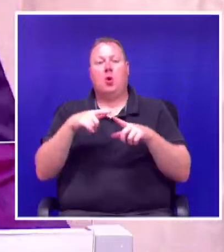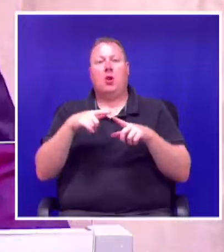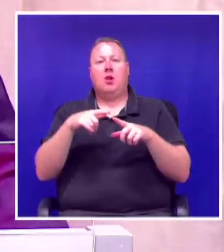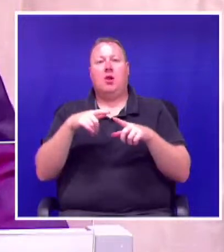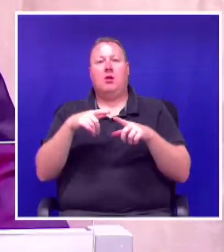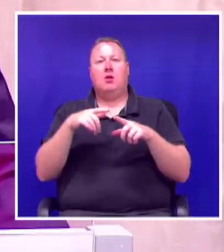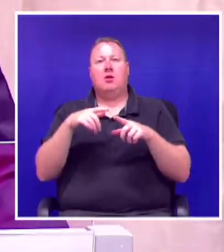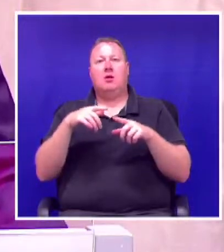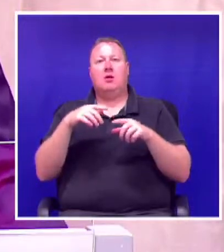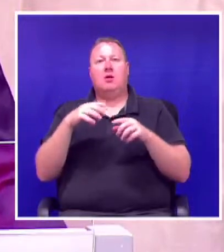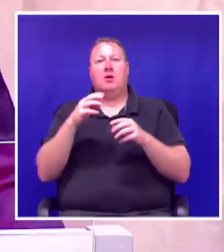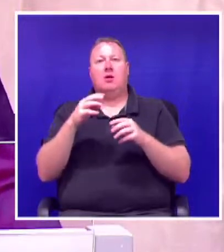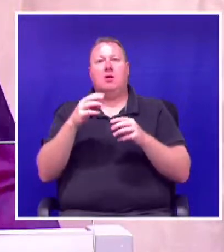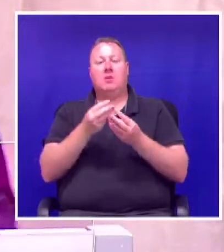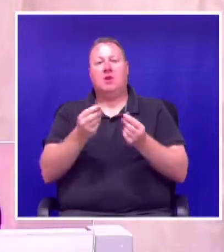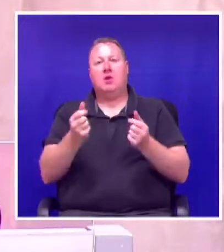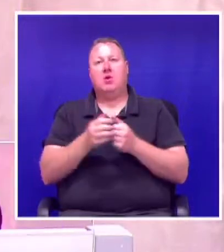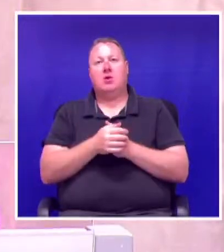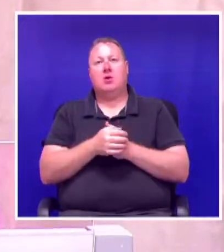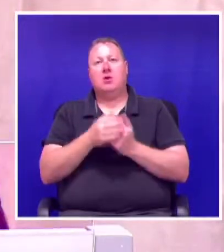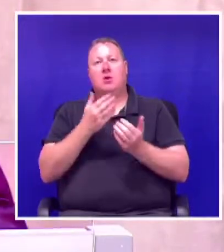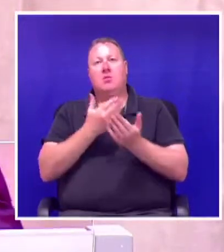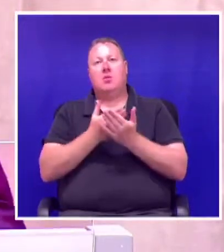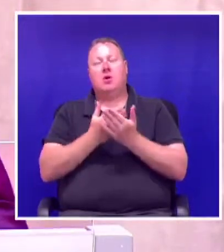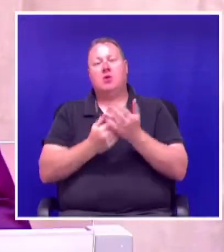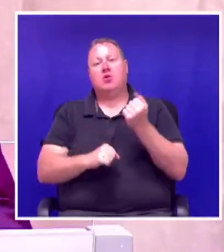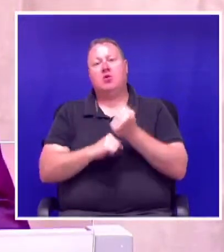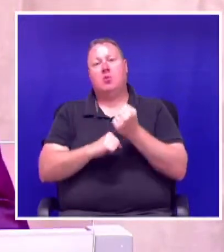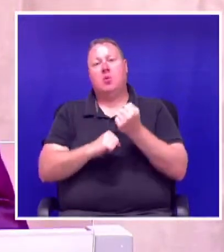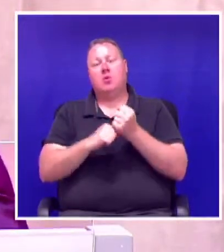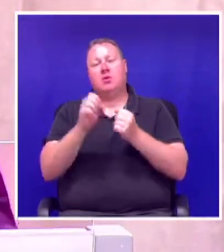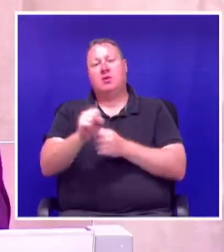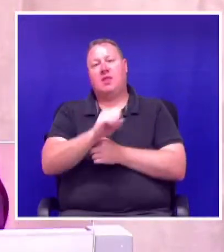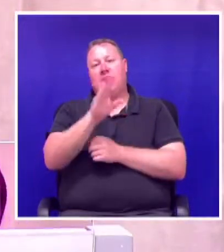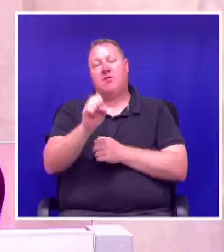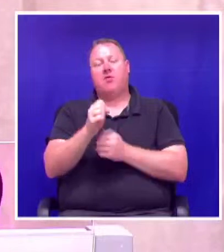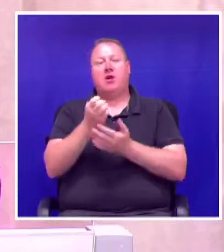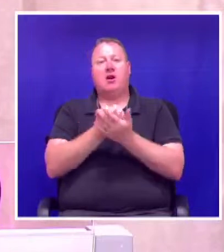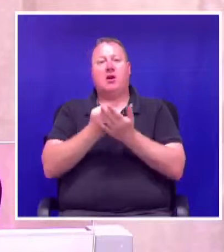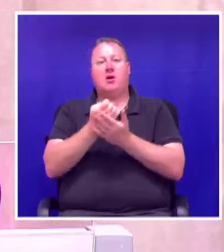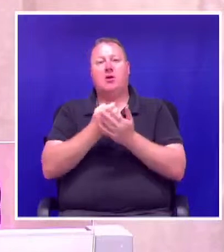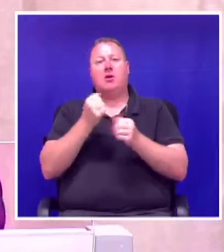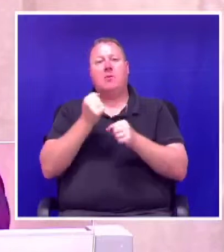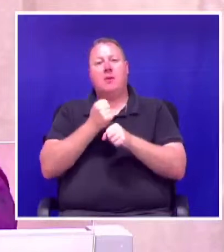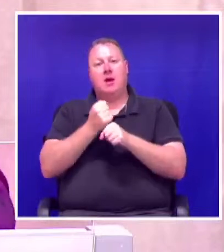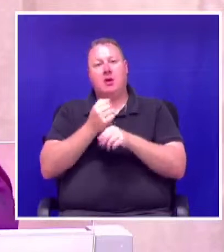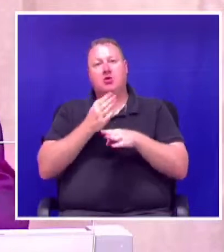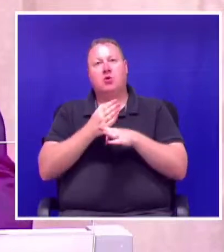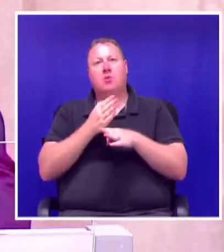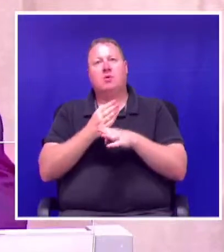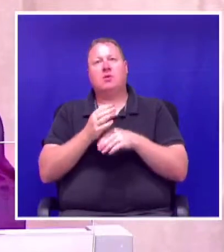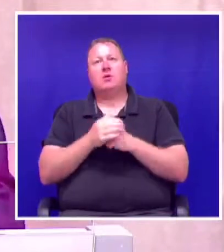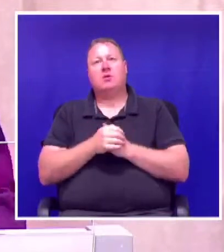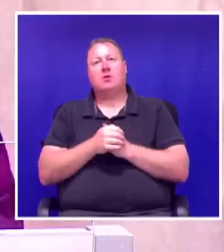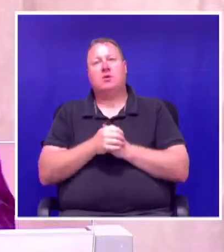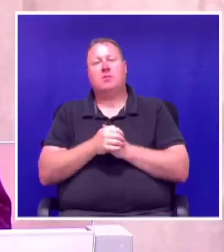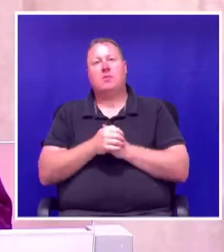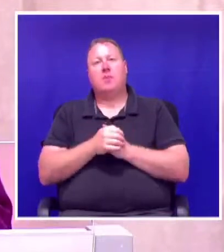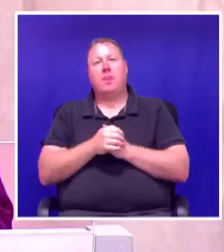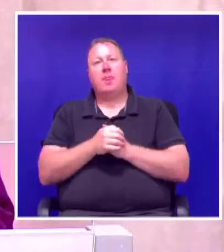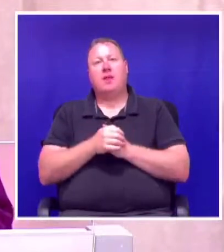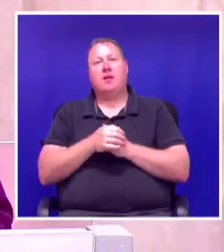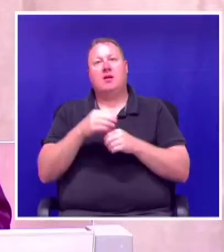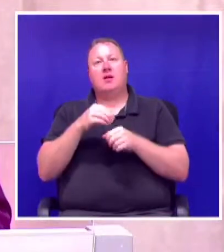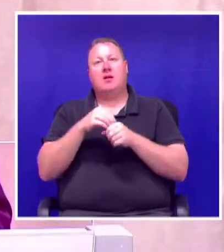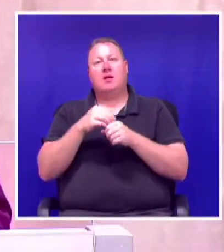able to support the South African economy, create jobs in our